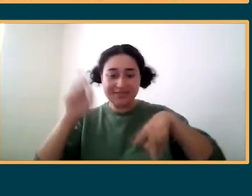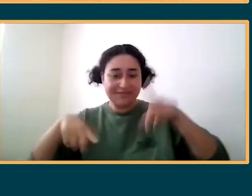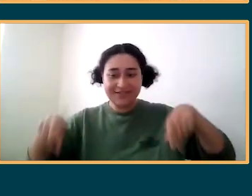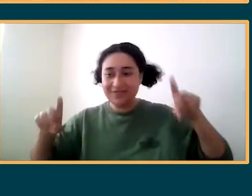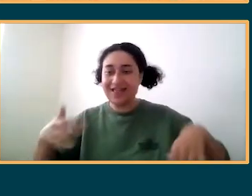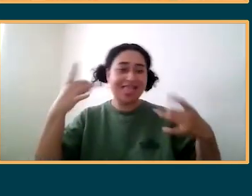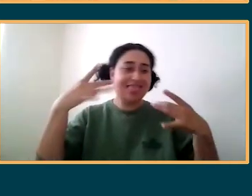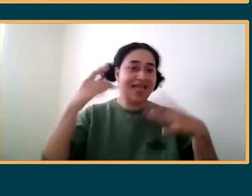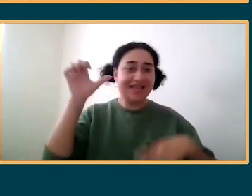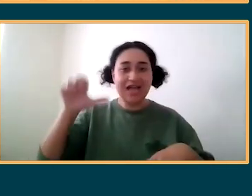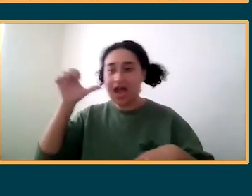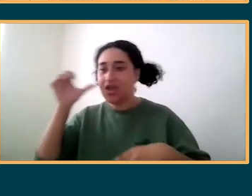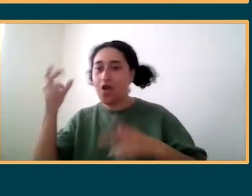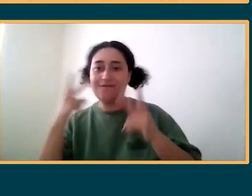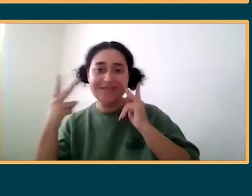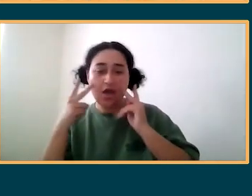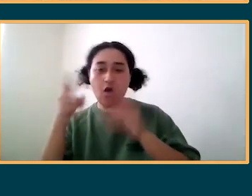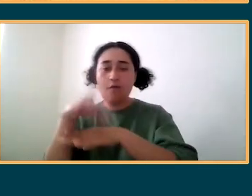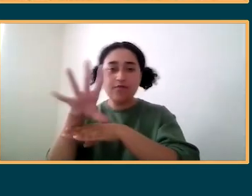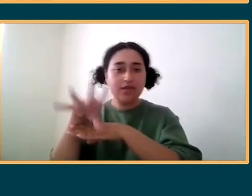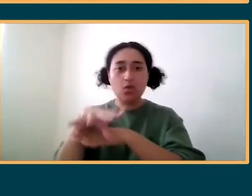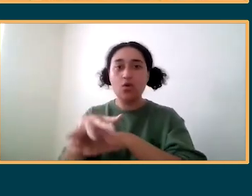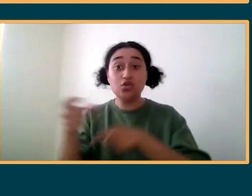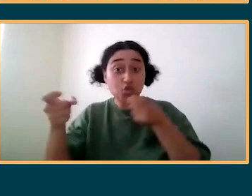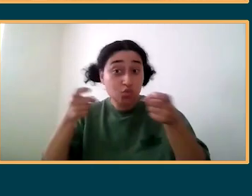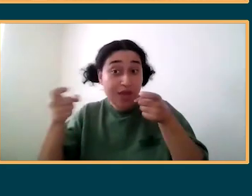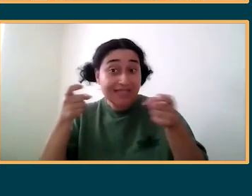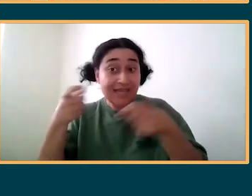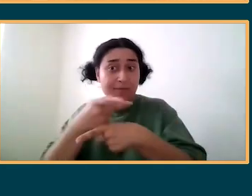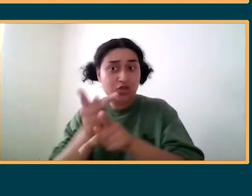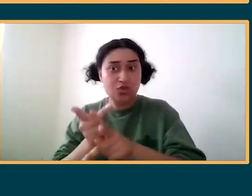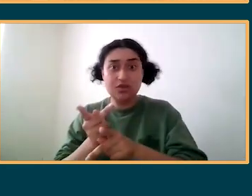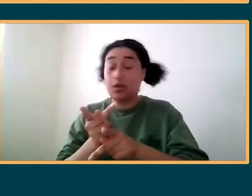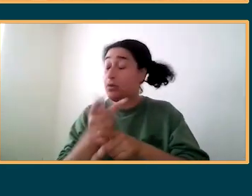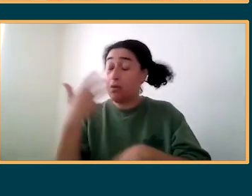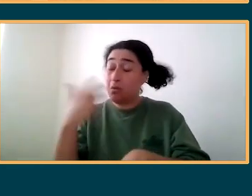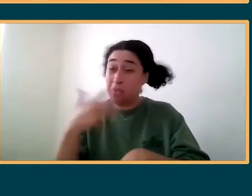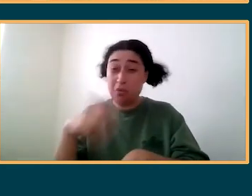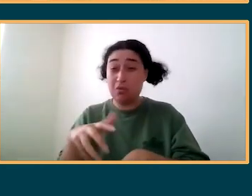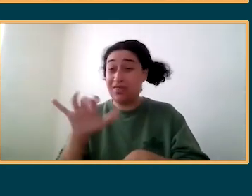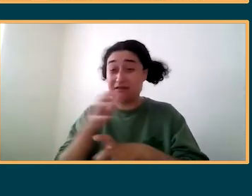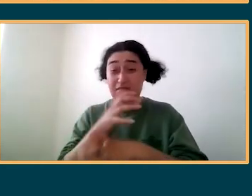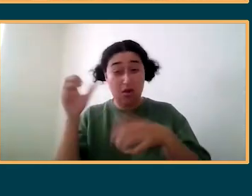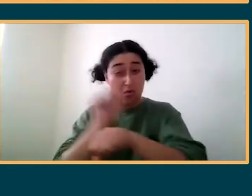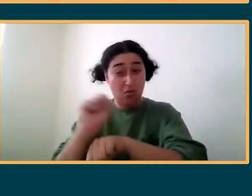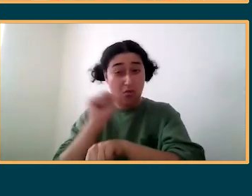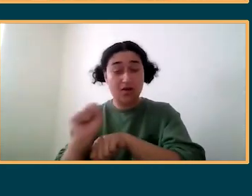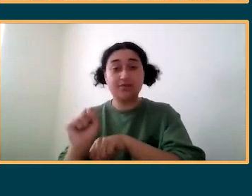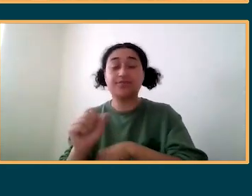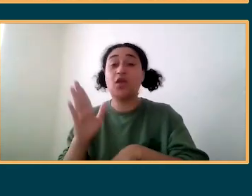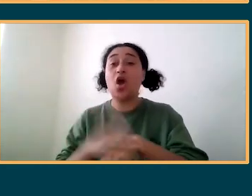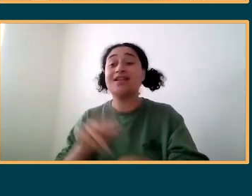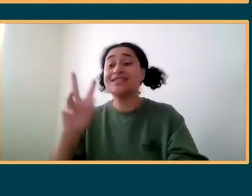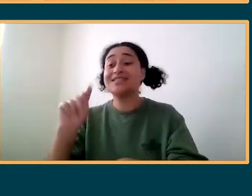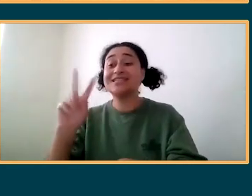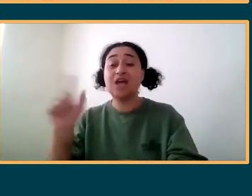lights, audio, and video, with an often role of directing on the fly. Ooh, that sounds a nightmare. Producing on TikTok and